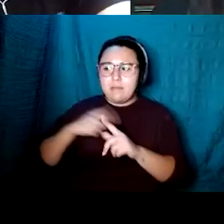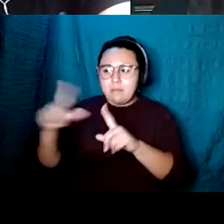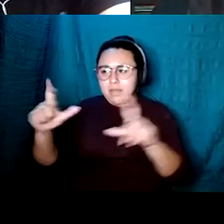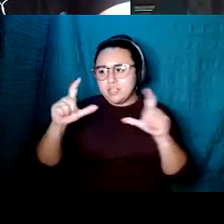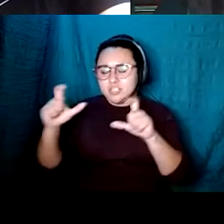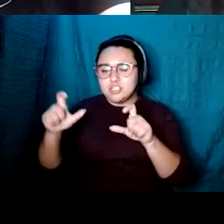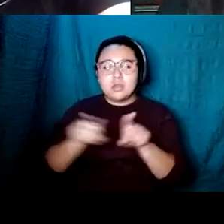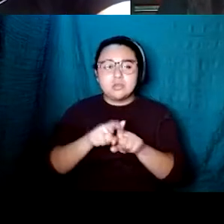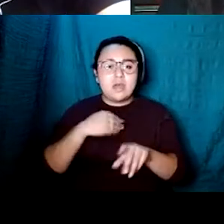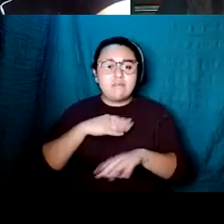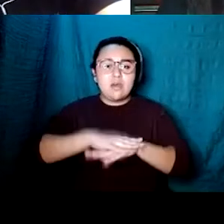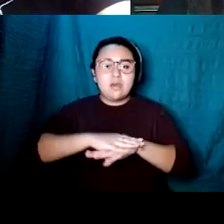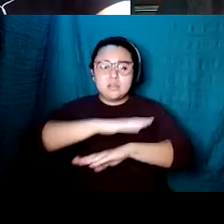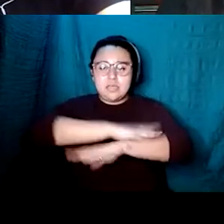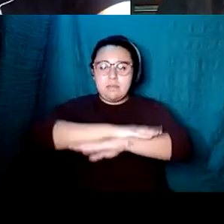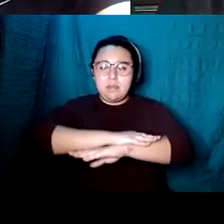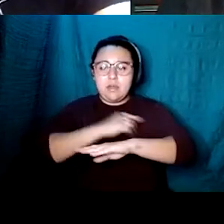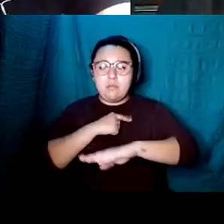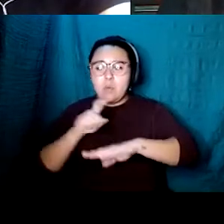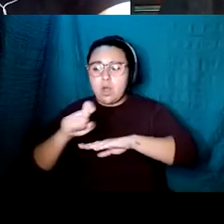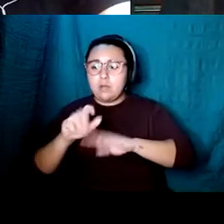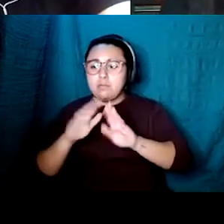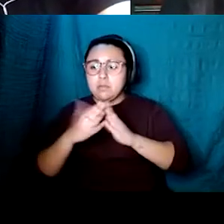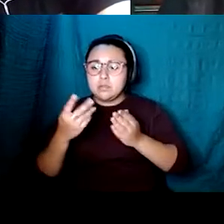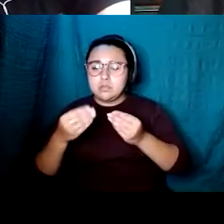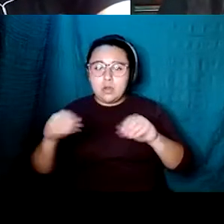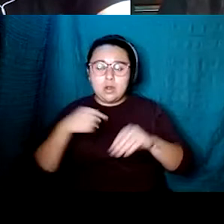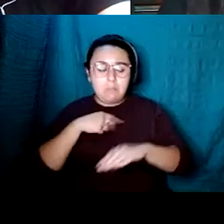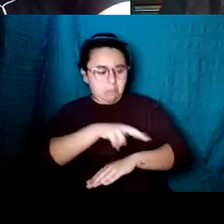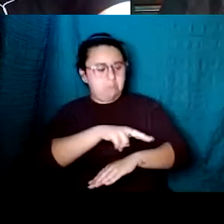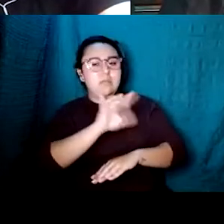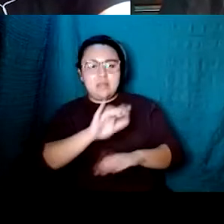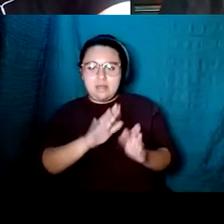like on the table. It was like just walk in a bookstore and there it is.